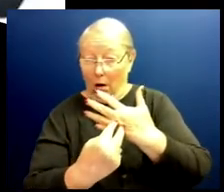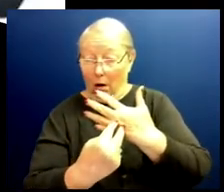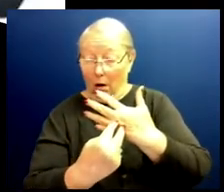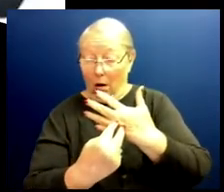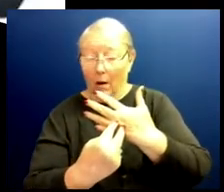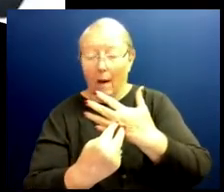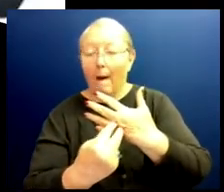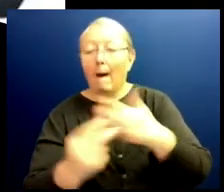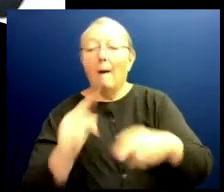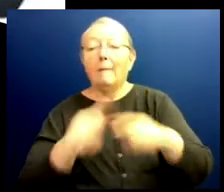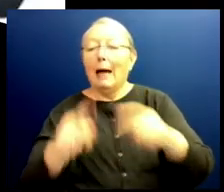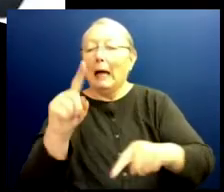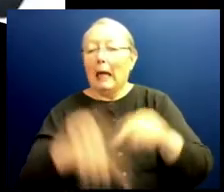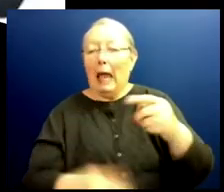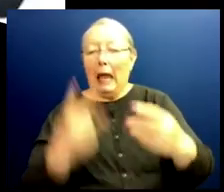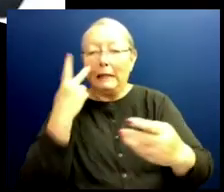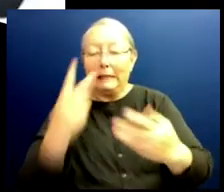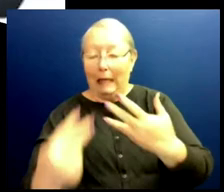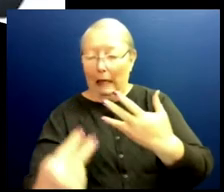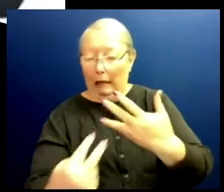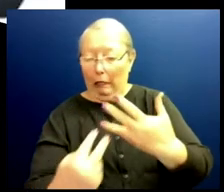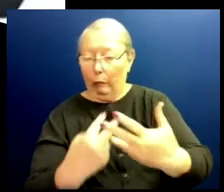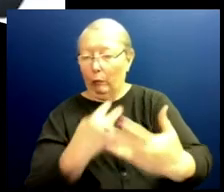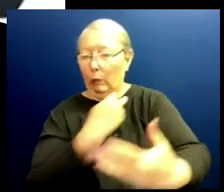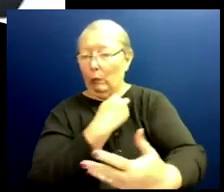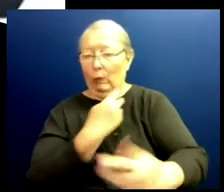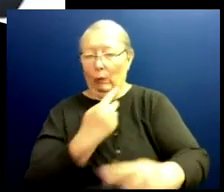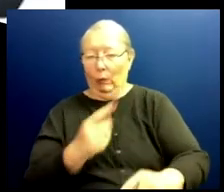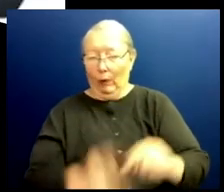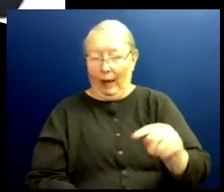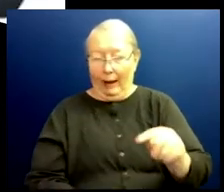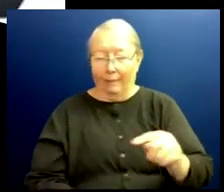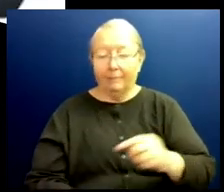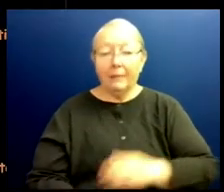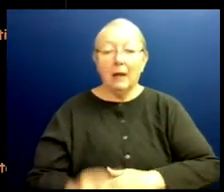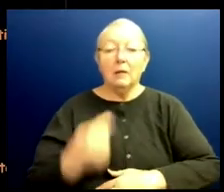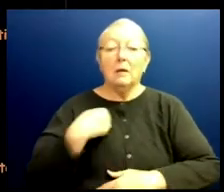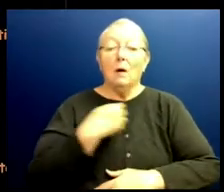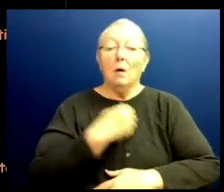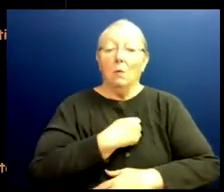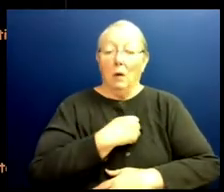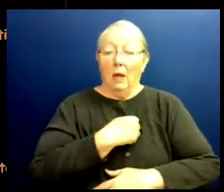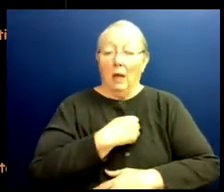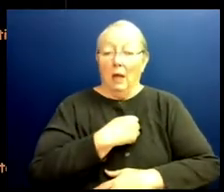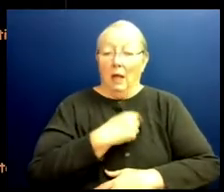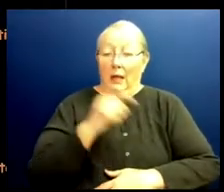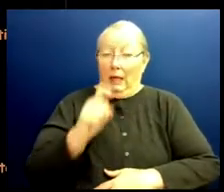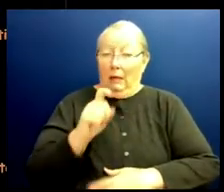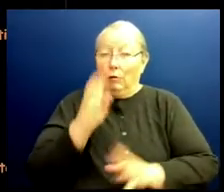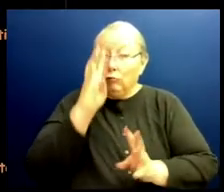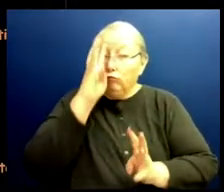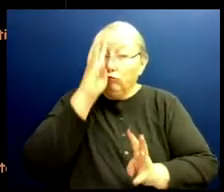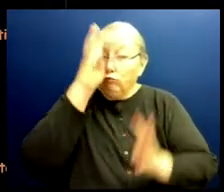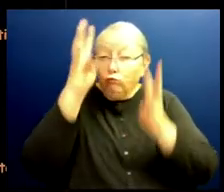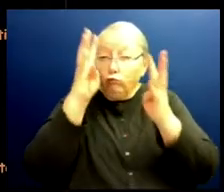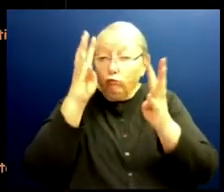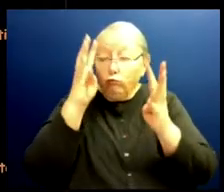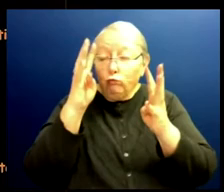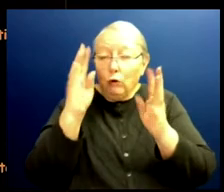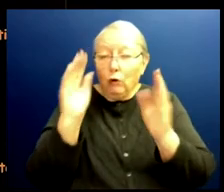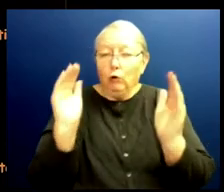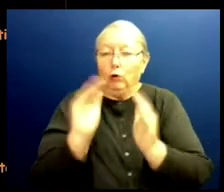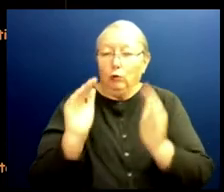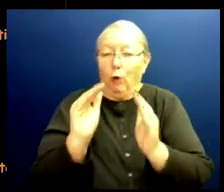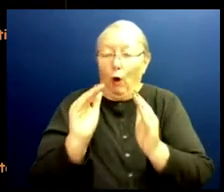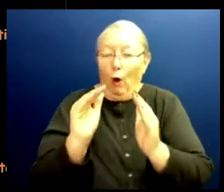devised a small telescope with NASA that was launched